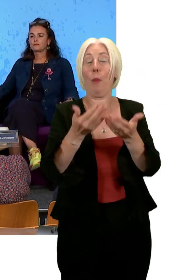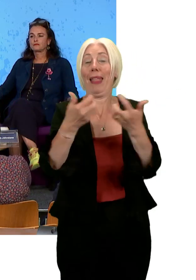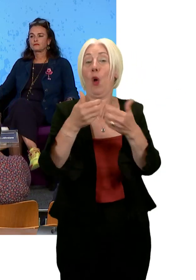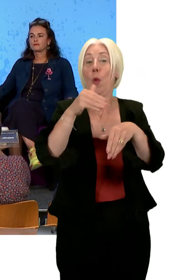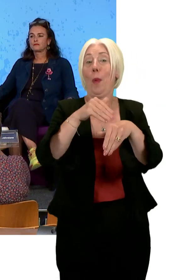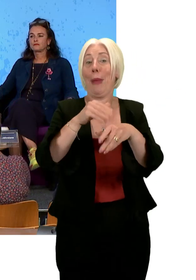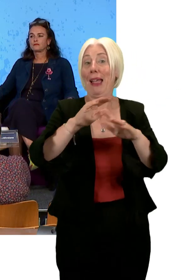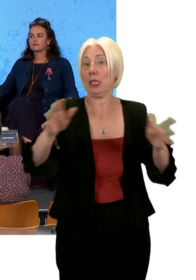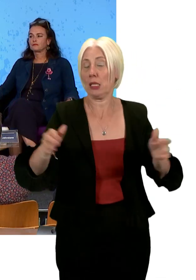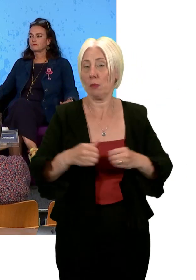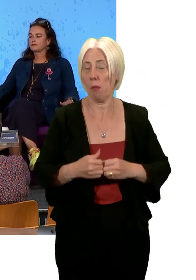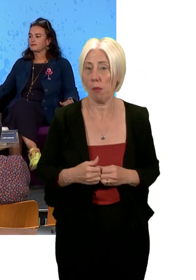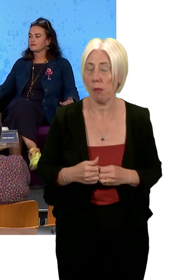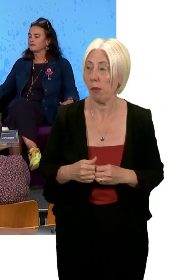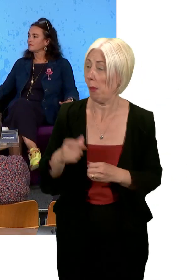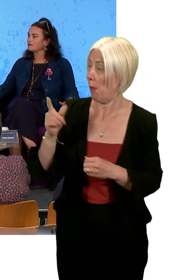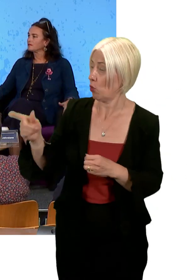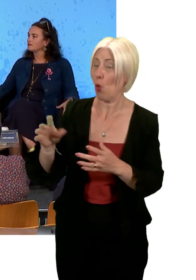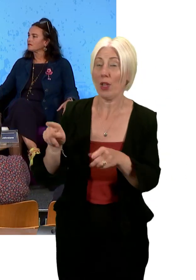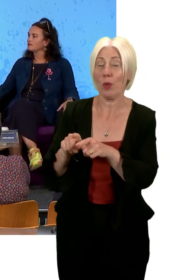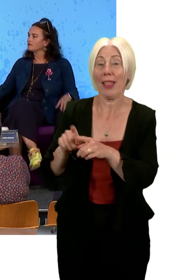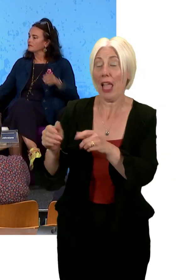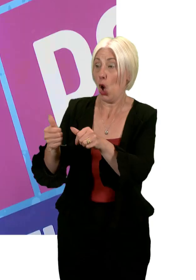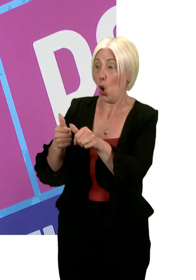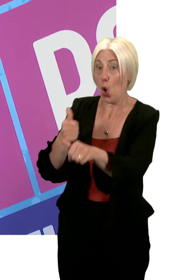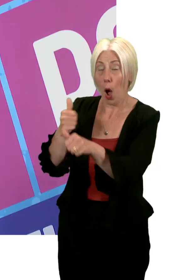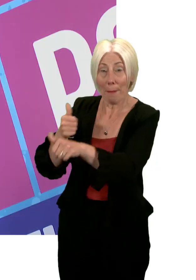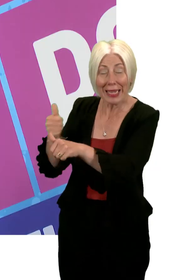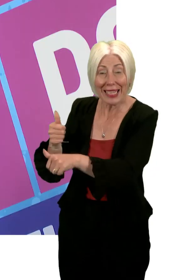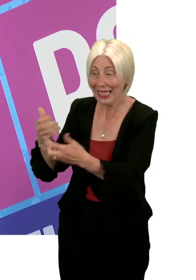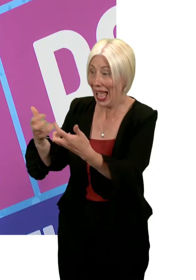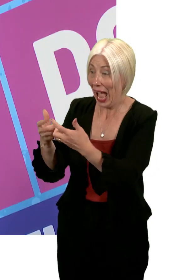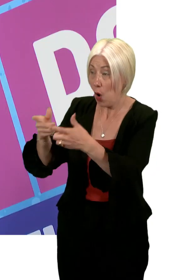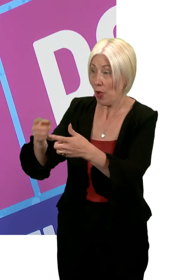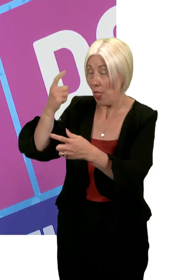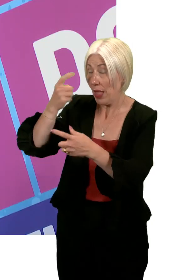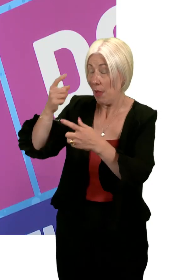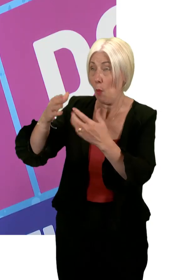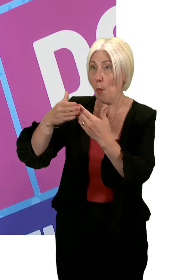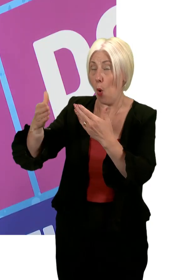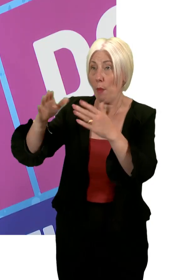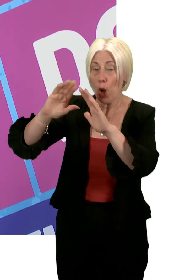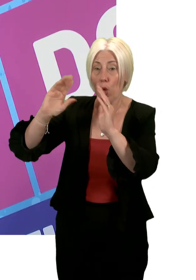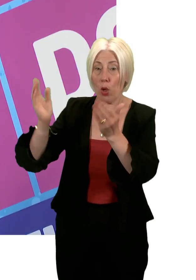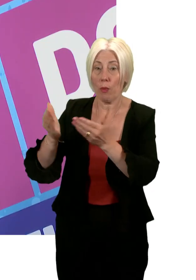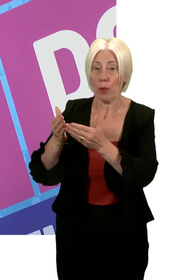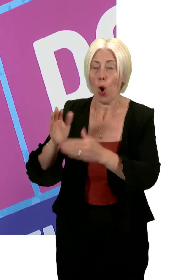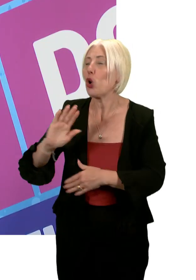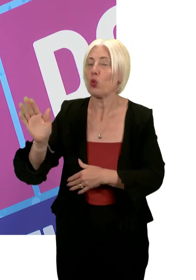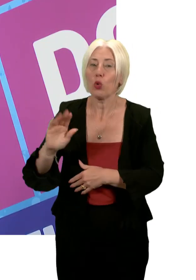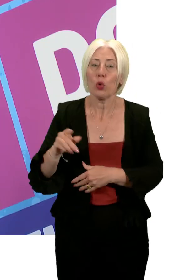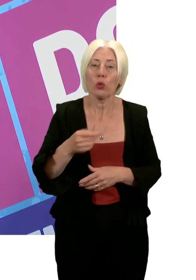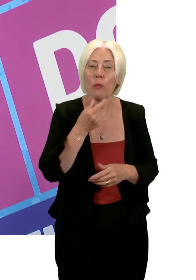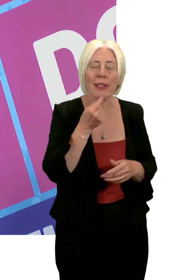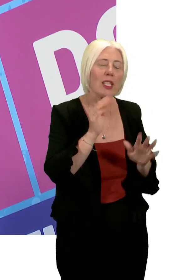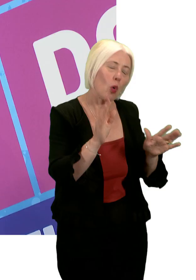Stuart, shall we come to you first on that? How do we get companies to think more in the global interest and governments particularly to think in